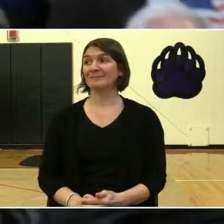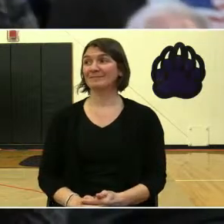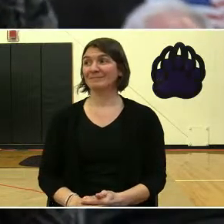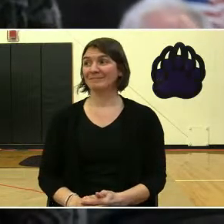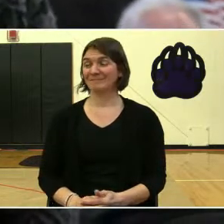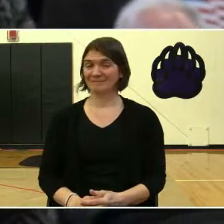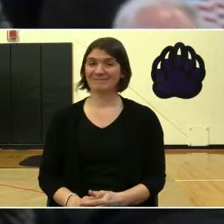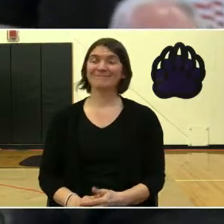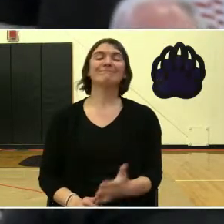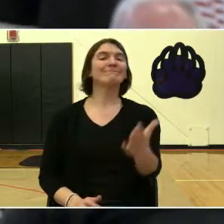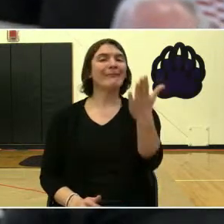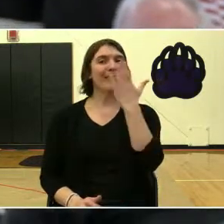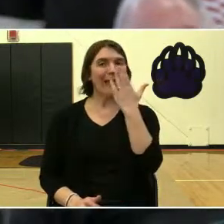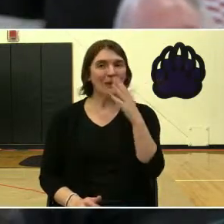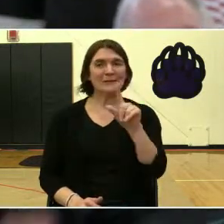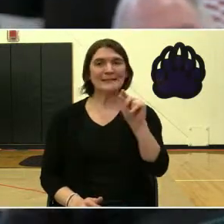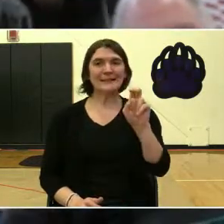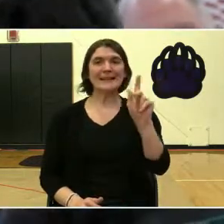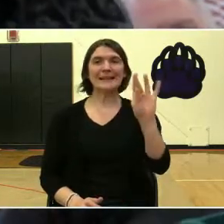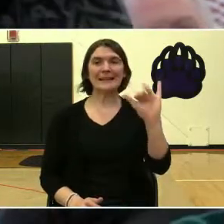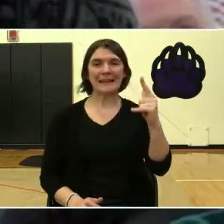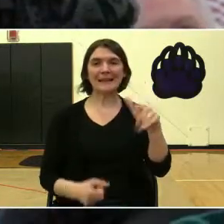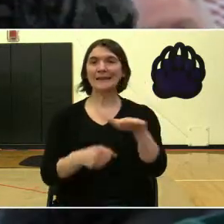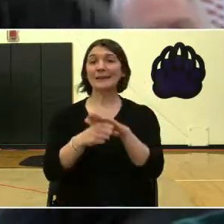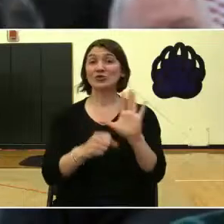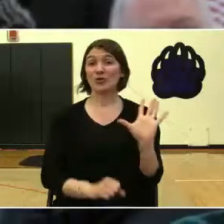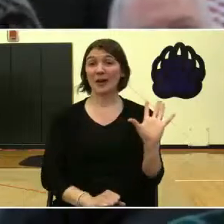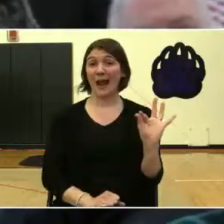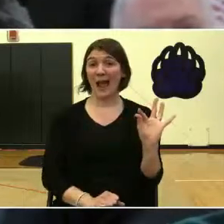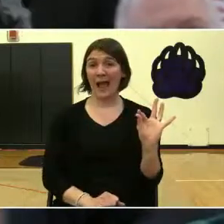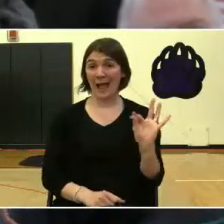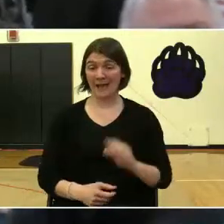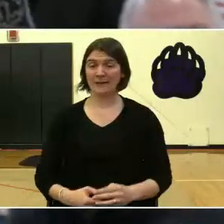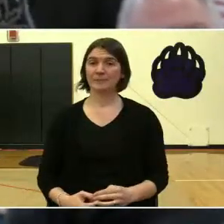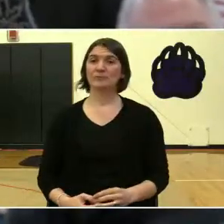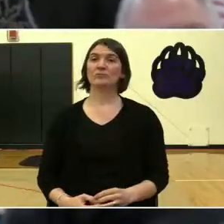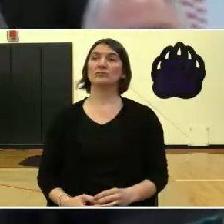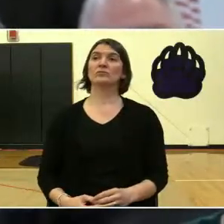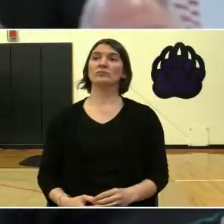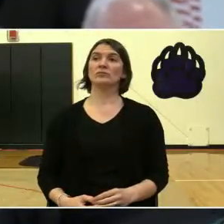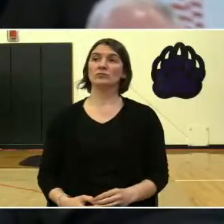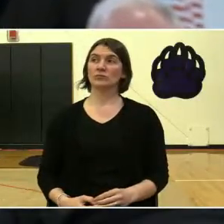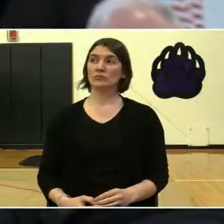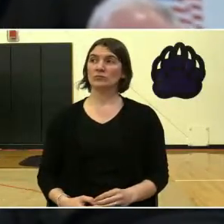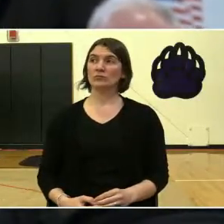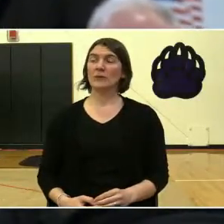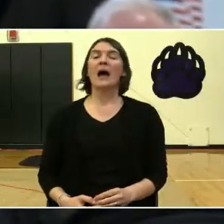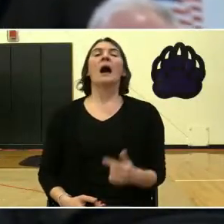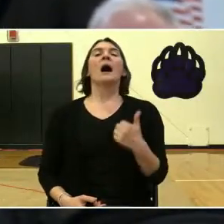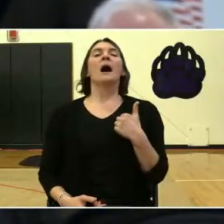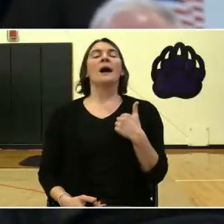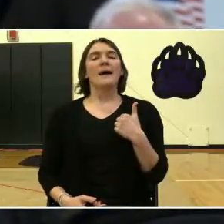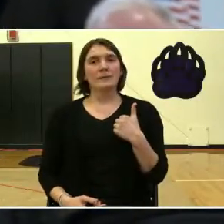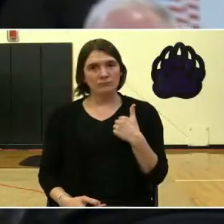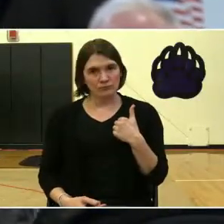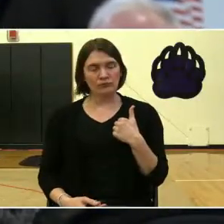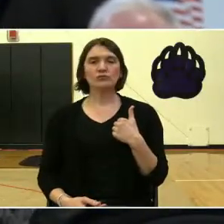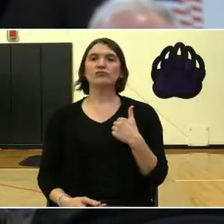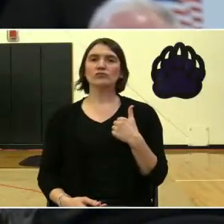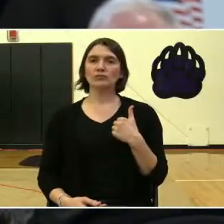zek thank you Z King District 9 UM yes I did